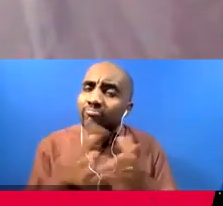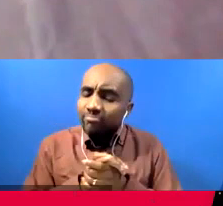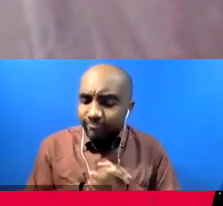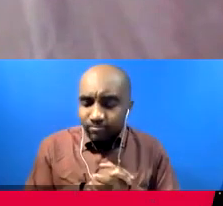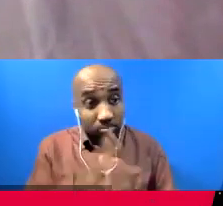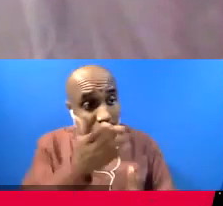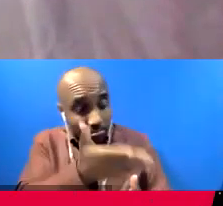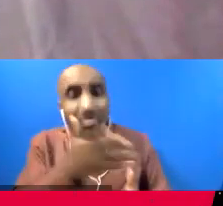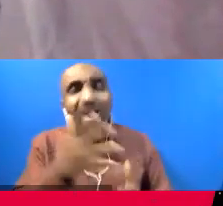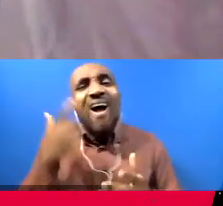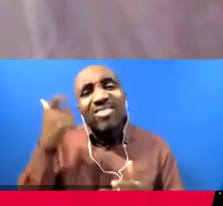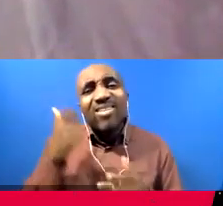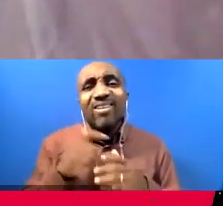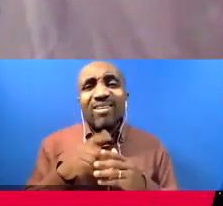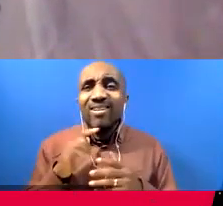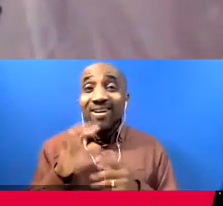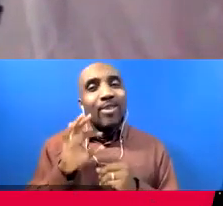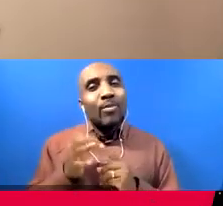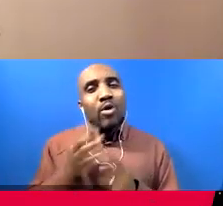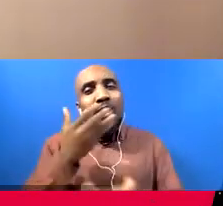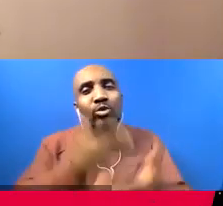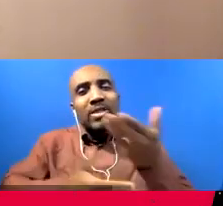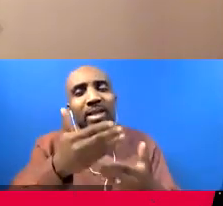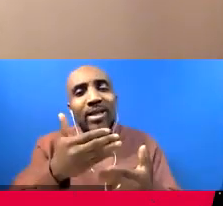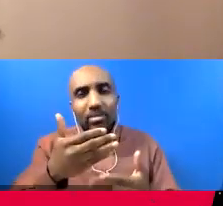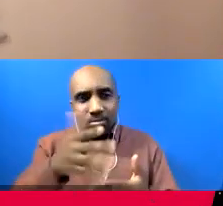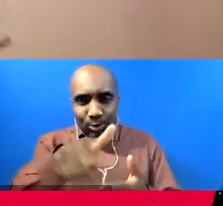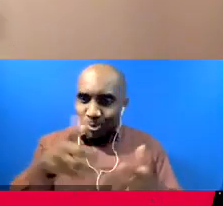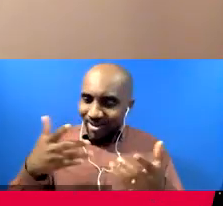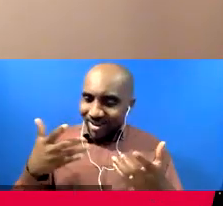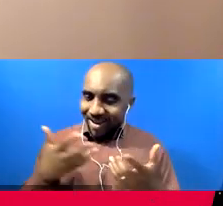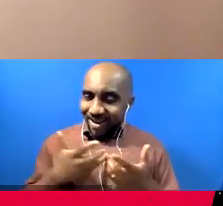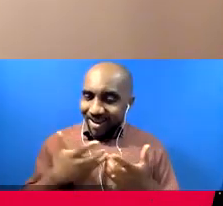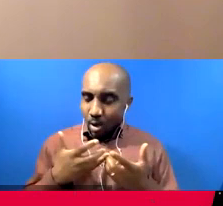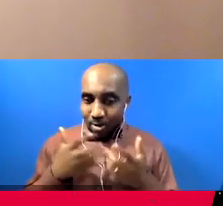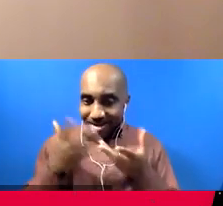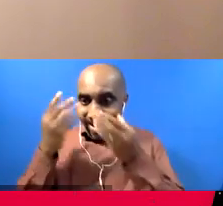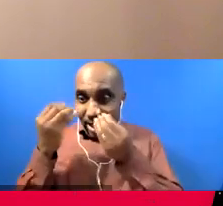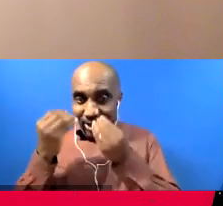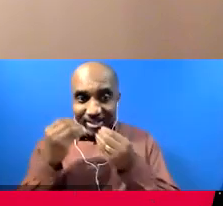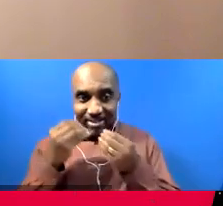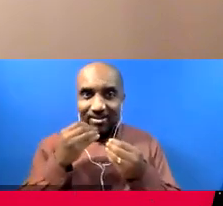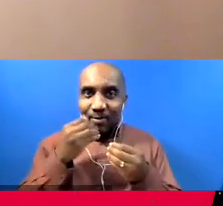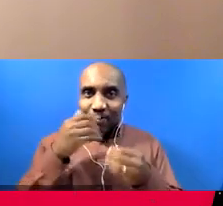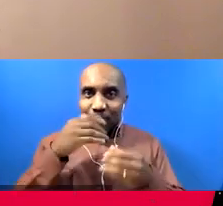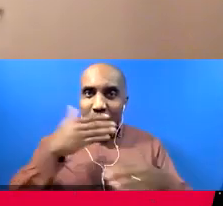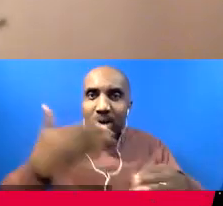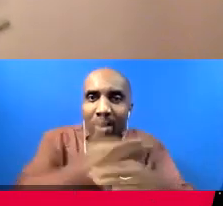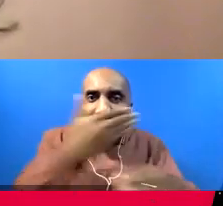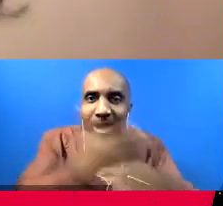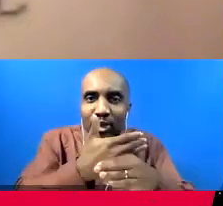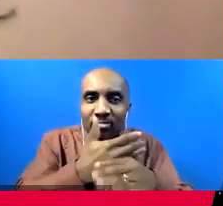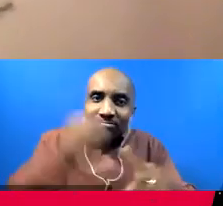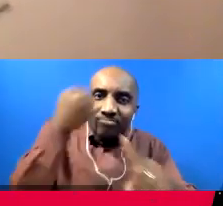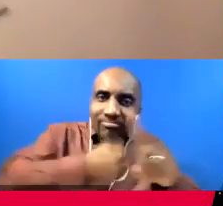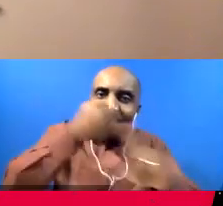to just uplift those. For sure. I think that's the point, is that you've said how you had kind of two sets of